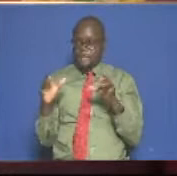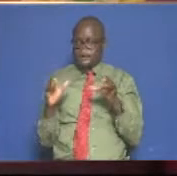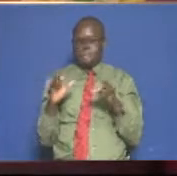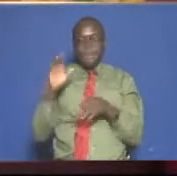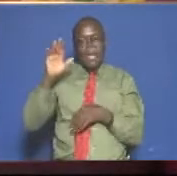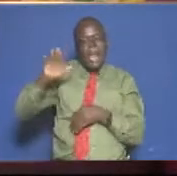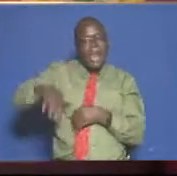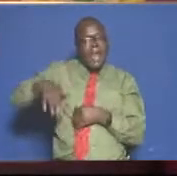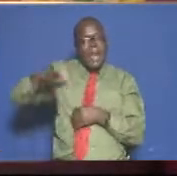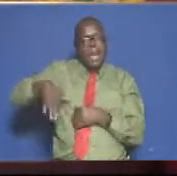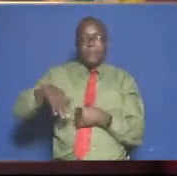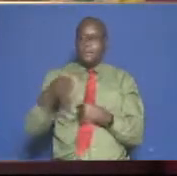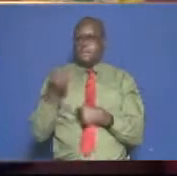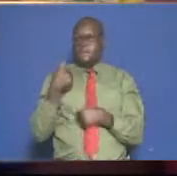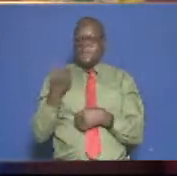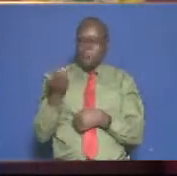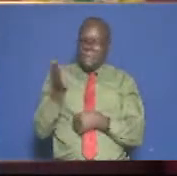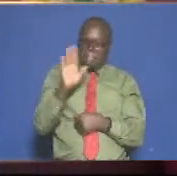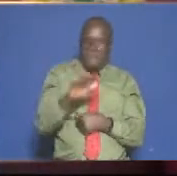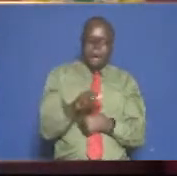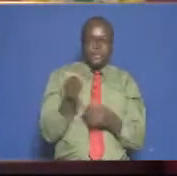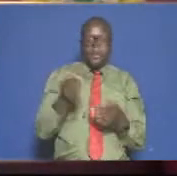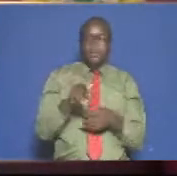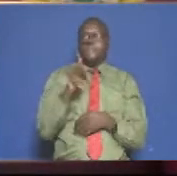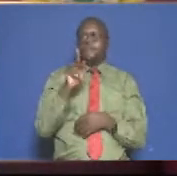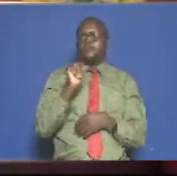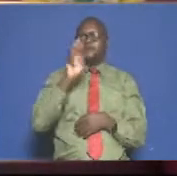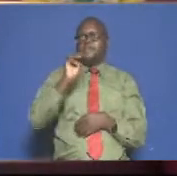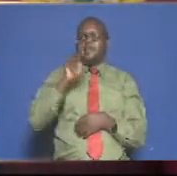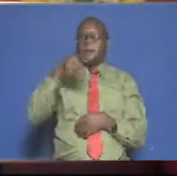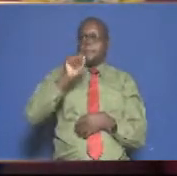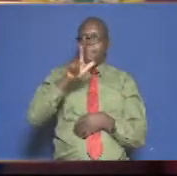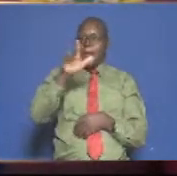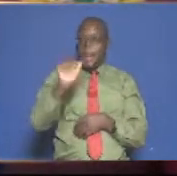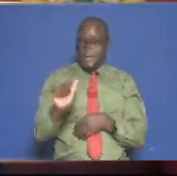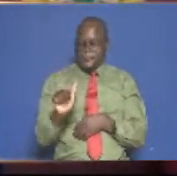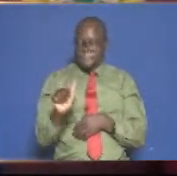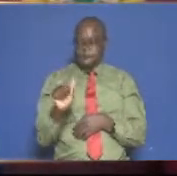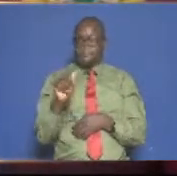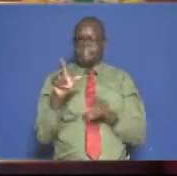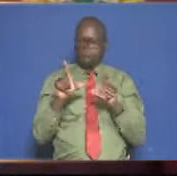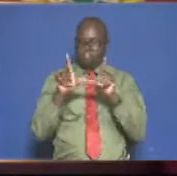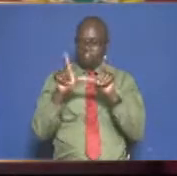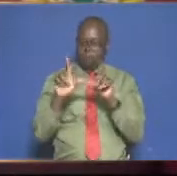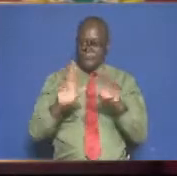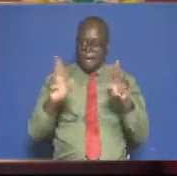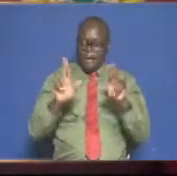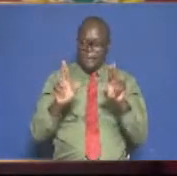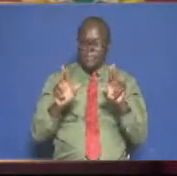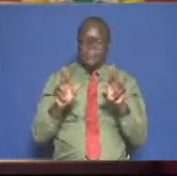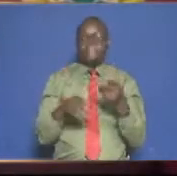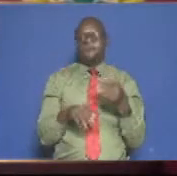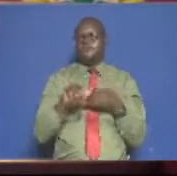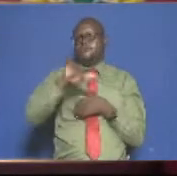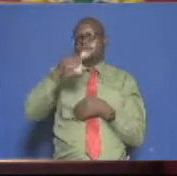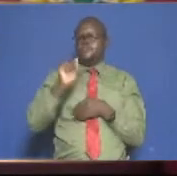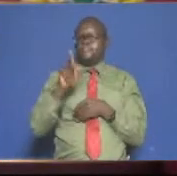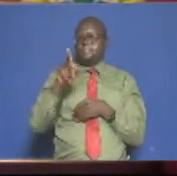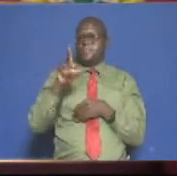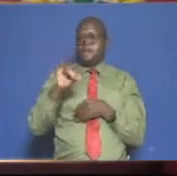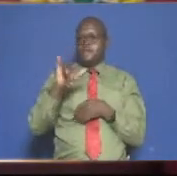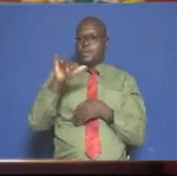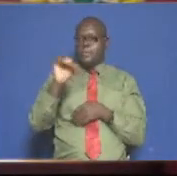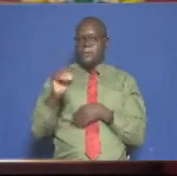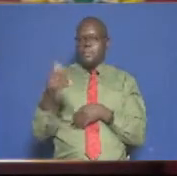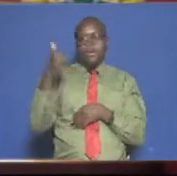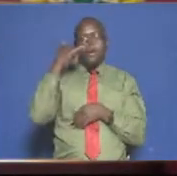delayed. So I went back to Kampala. And so when the certificate was ready, Jakoyo called me